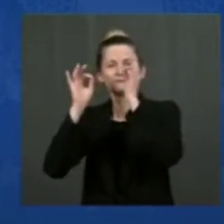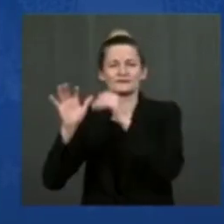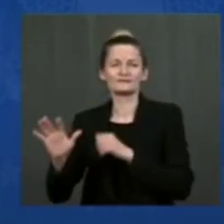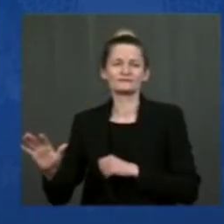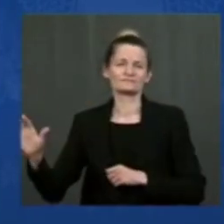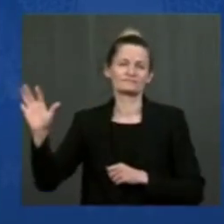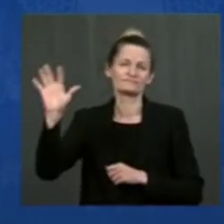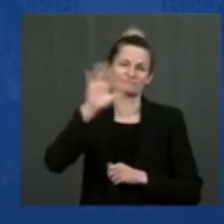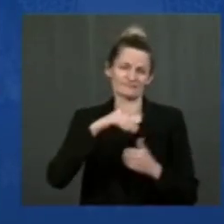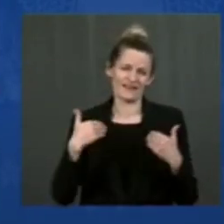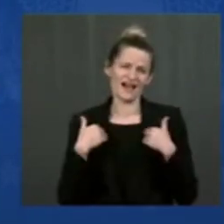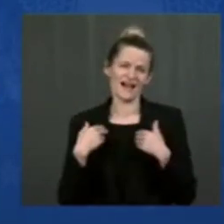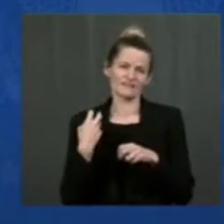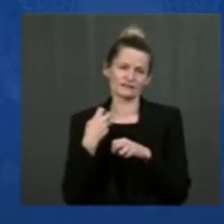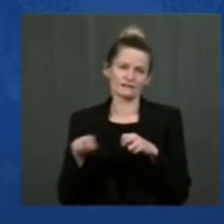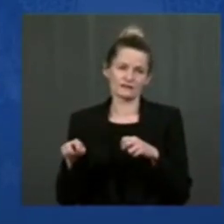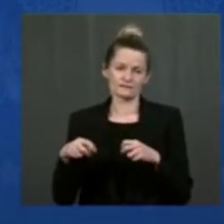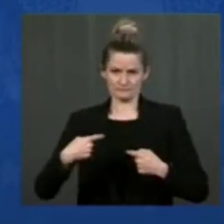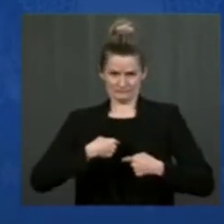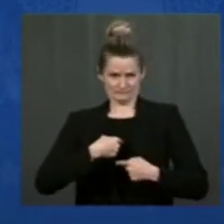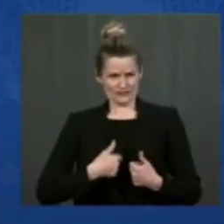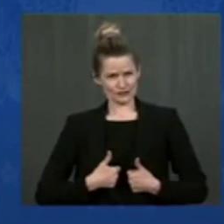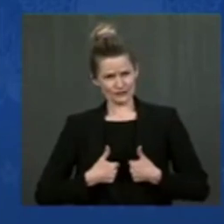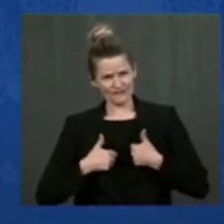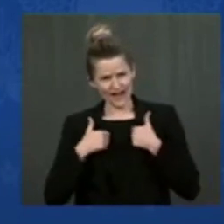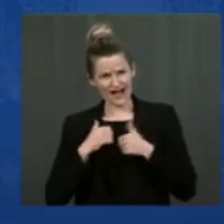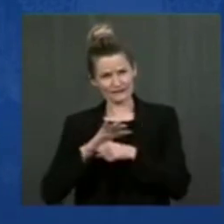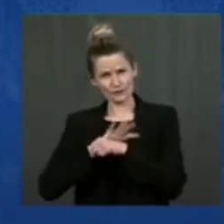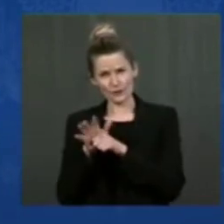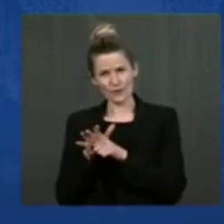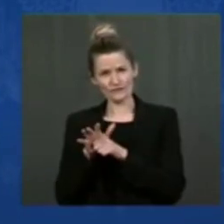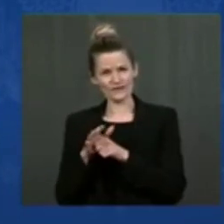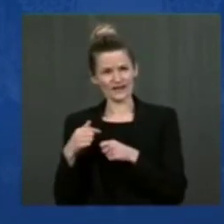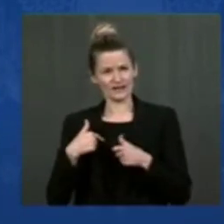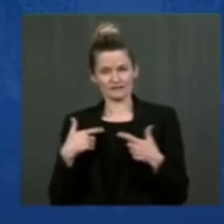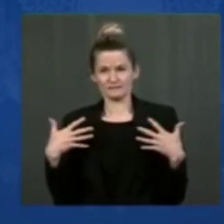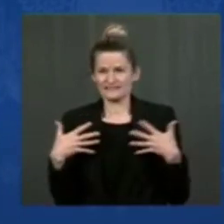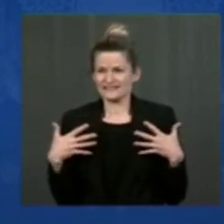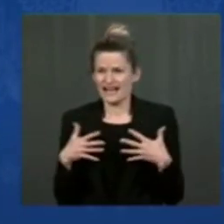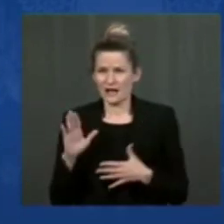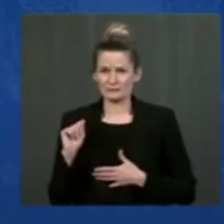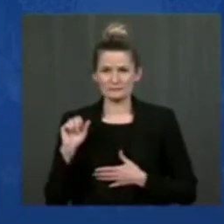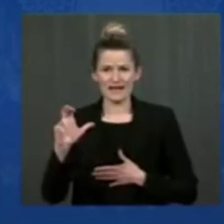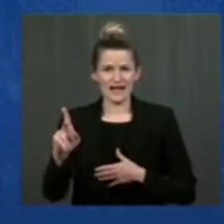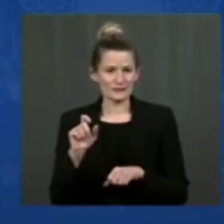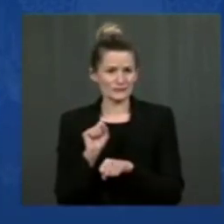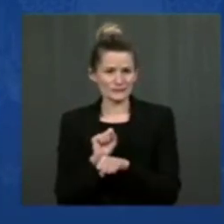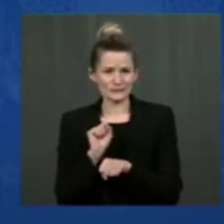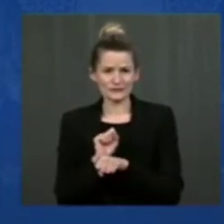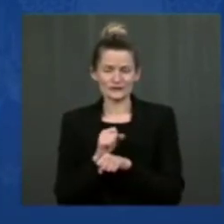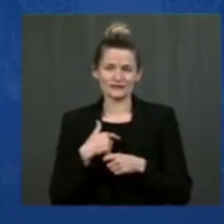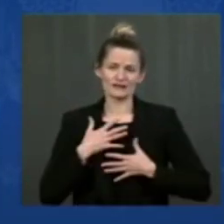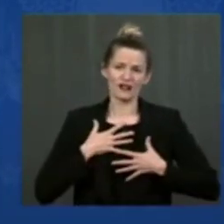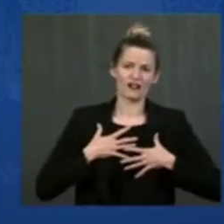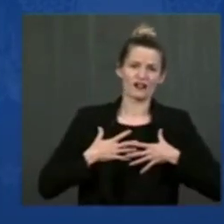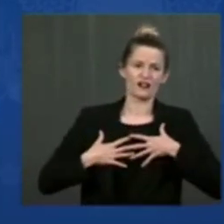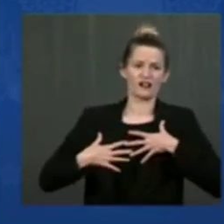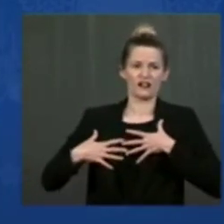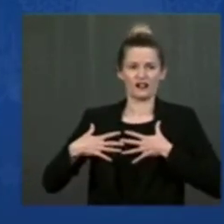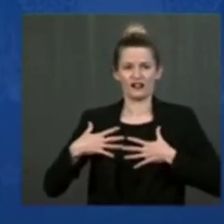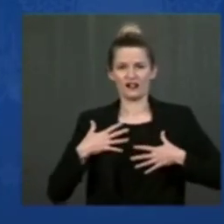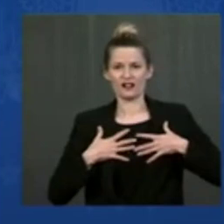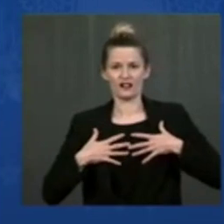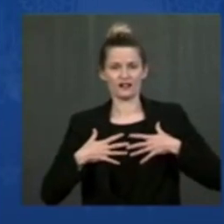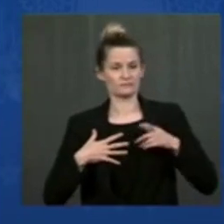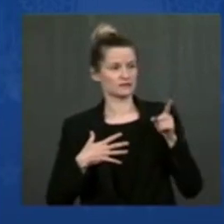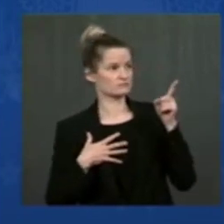I was afraid to go back to work, knowing how real the dangers was. But my union and my customers showed me